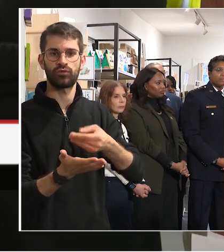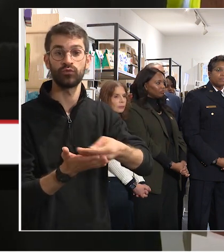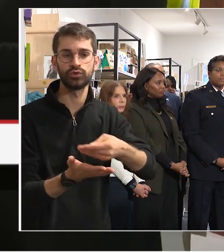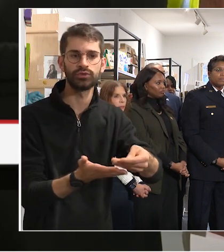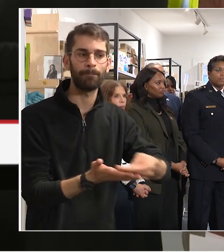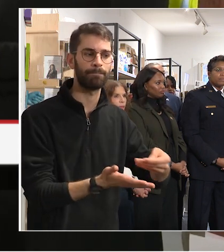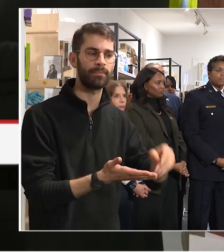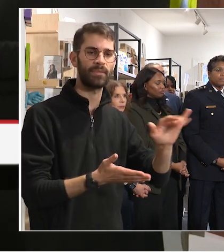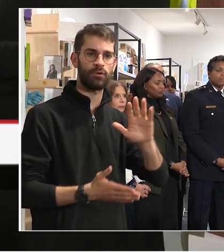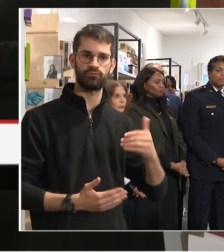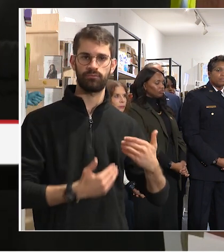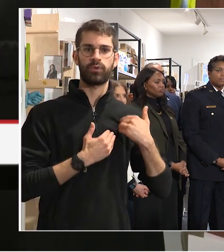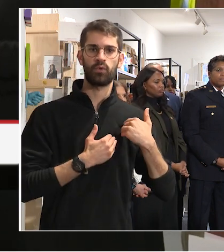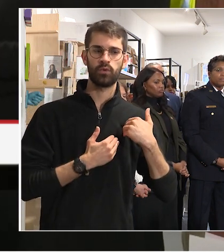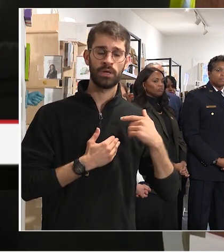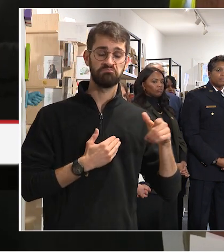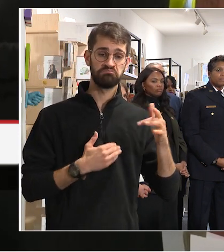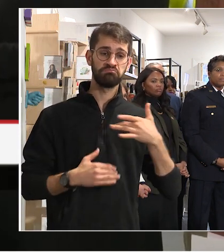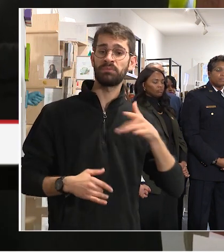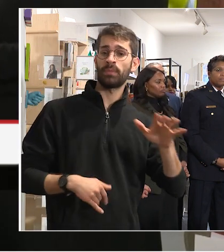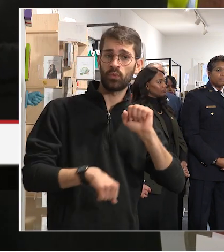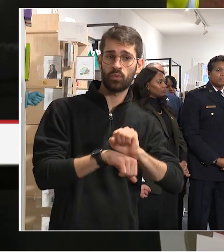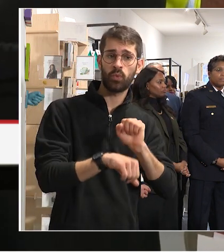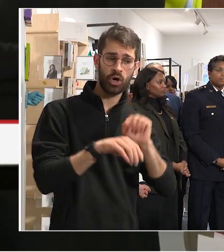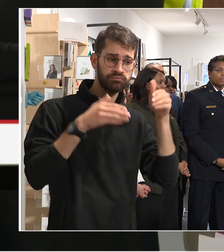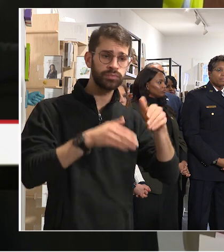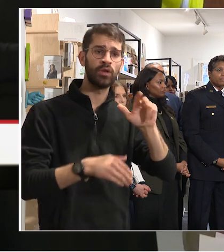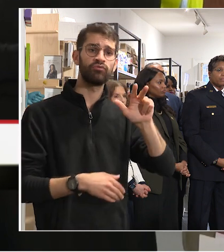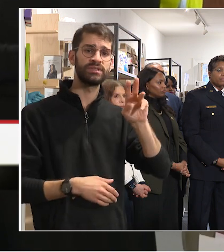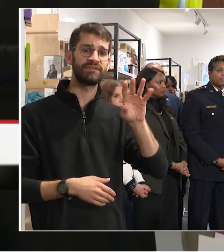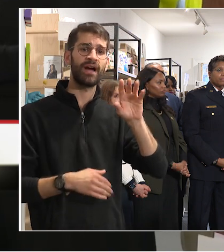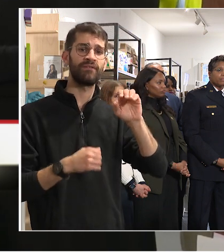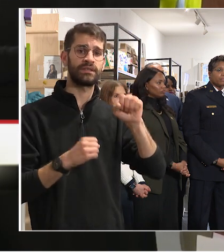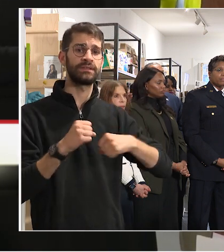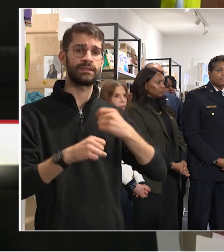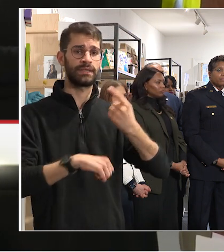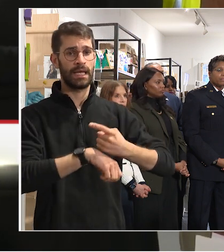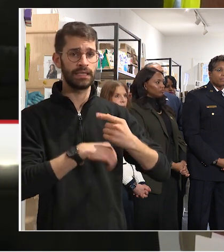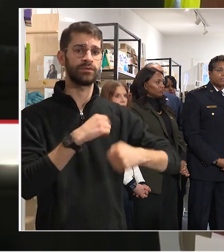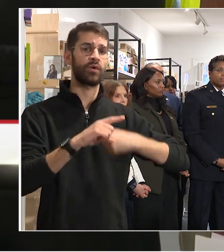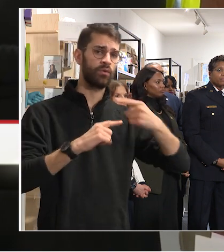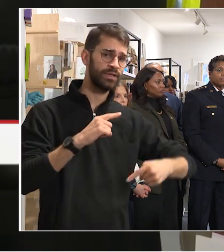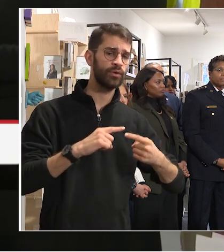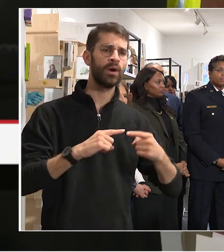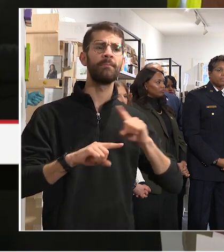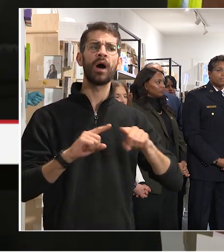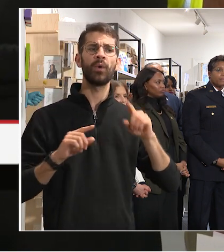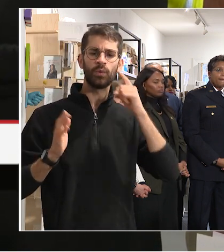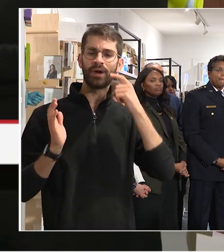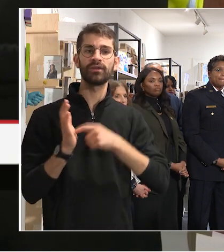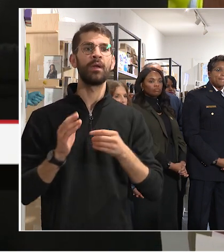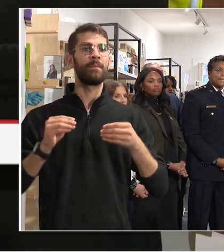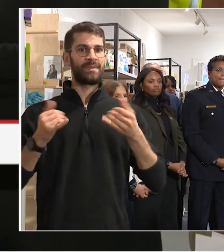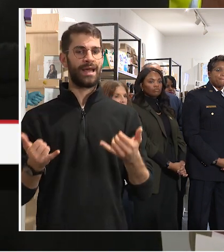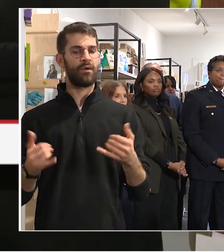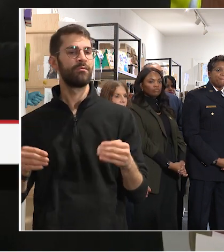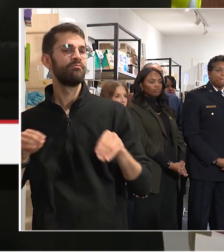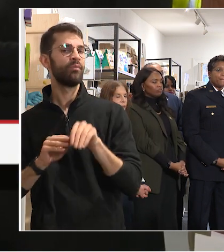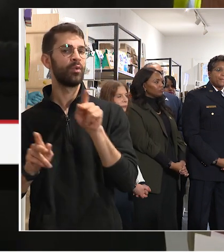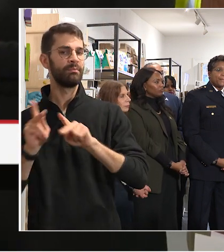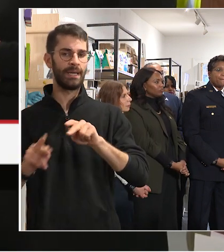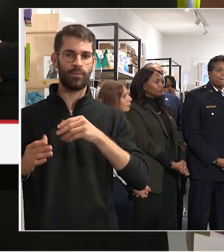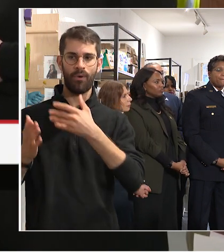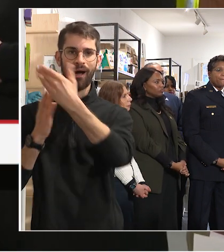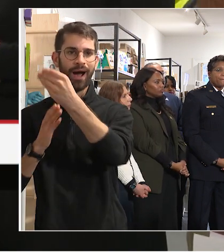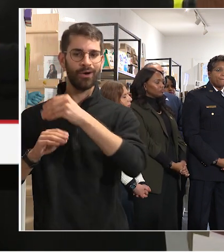are focused 365 days a year. But we recognize that we have more people moving around, more activity,